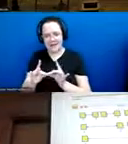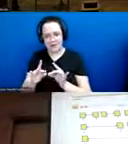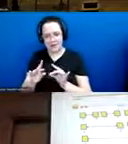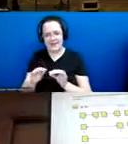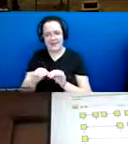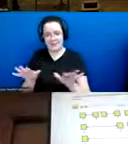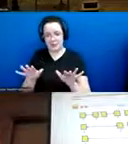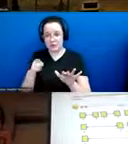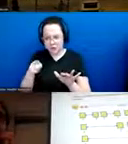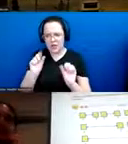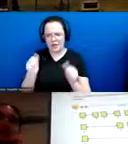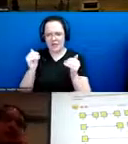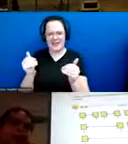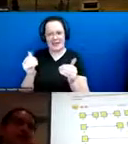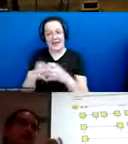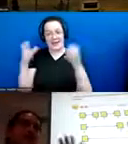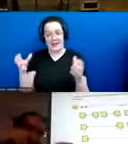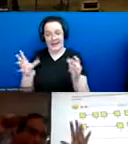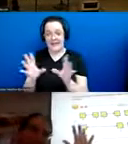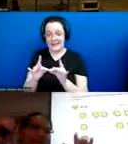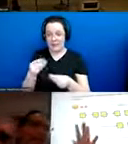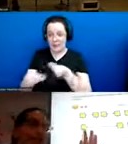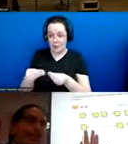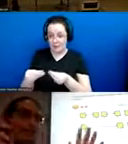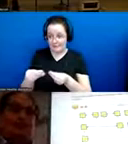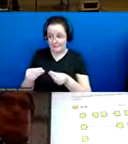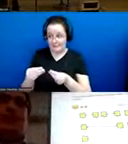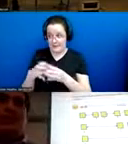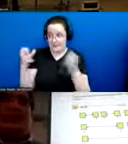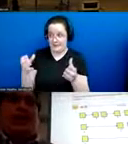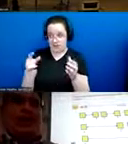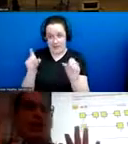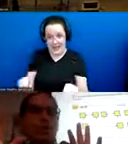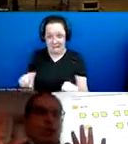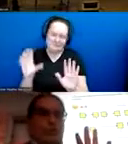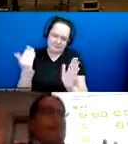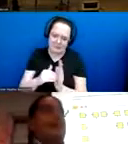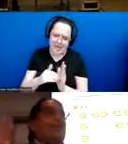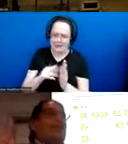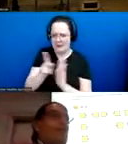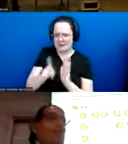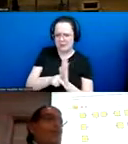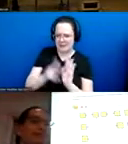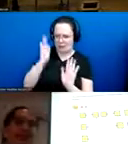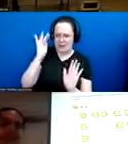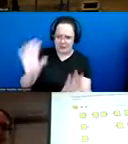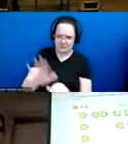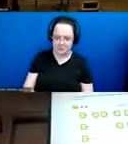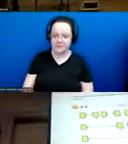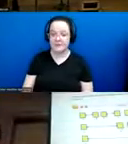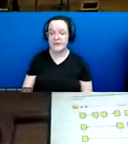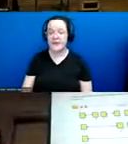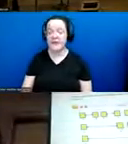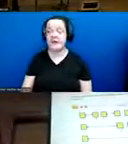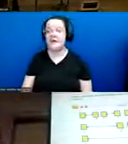of these entanglement swap operations as you can, right? So say, again, in principle, okay? What you see here, of course, is that in this